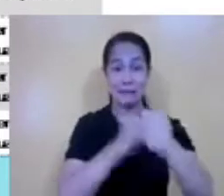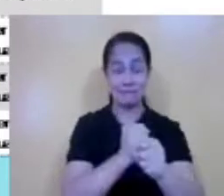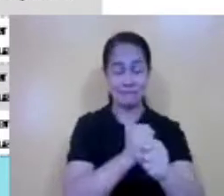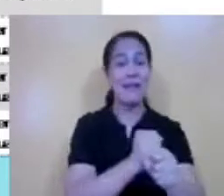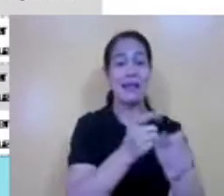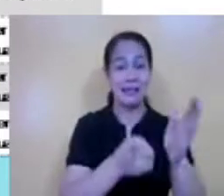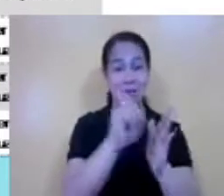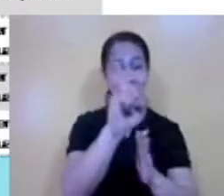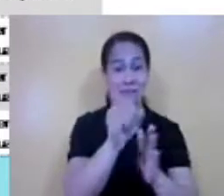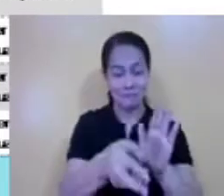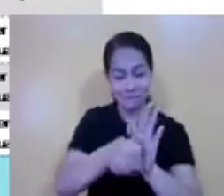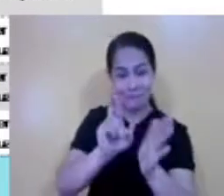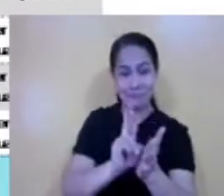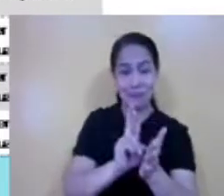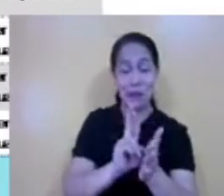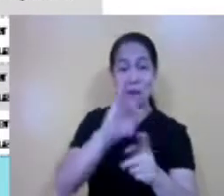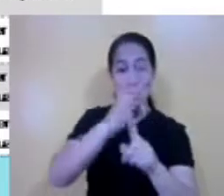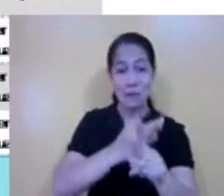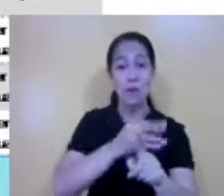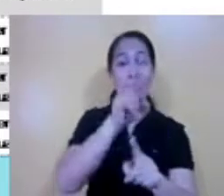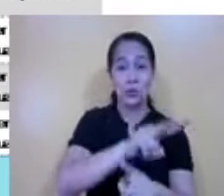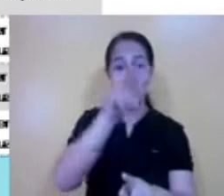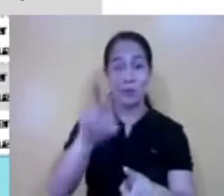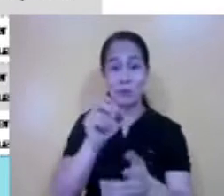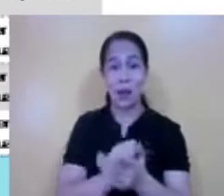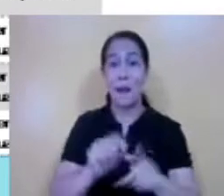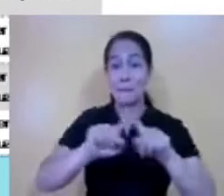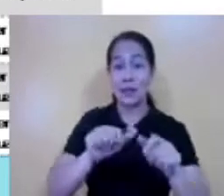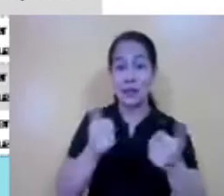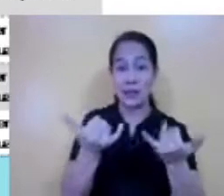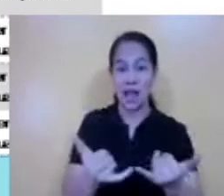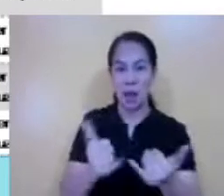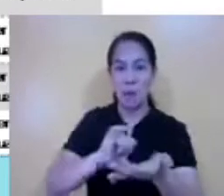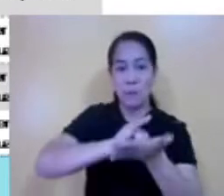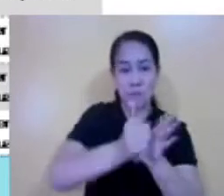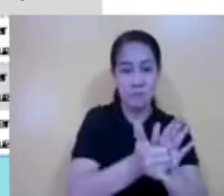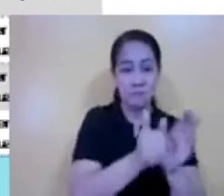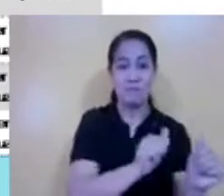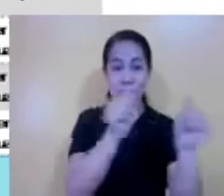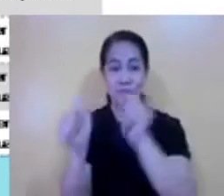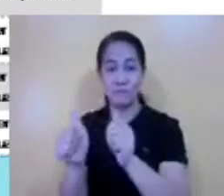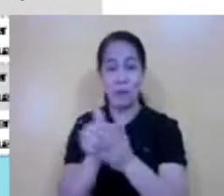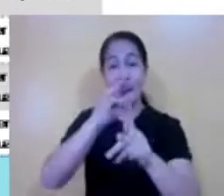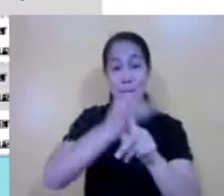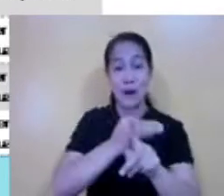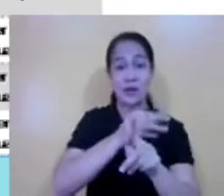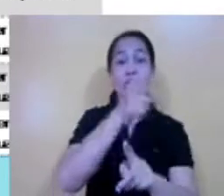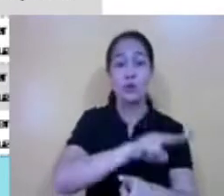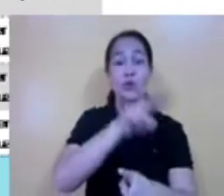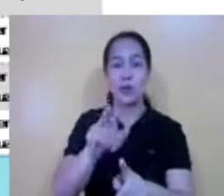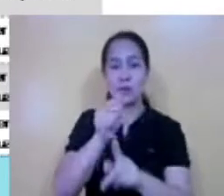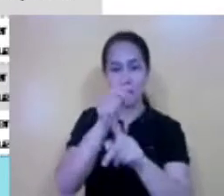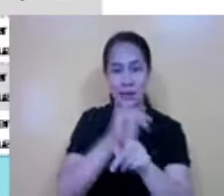set for Feb 2022, but now we adjusted it from March 2022 to April 2022.